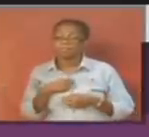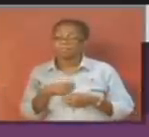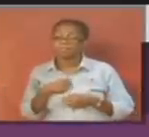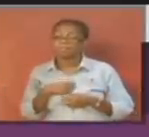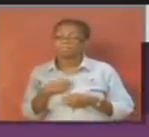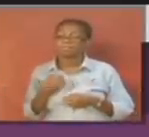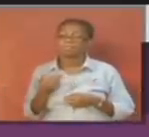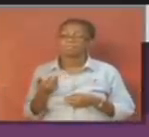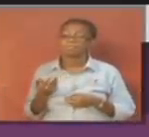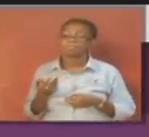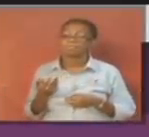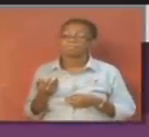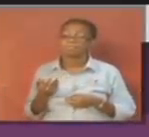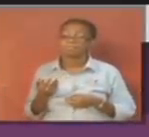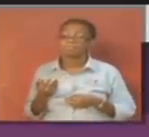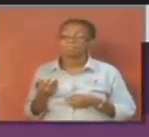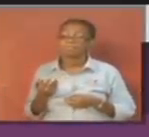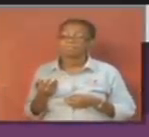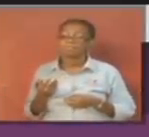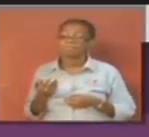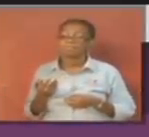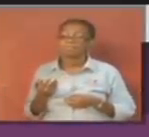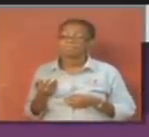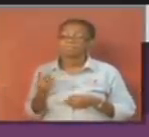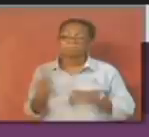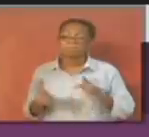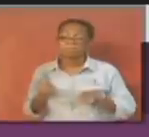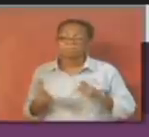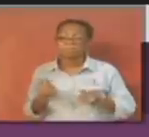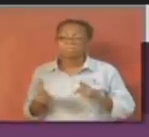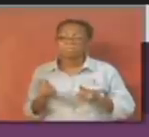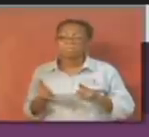should we be concerned, or should persons who